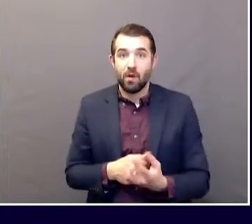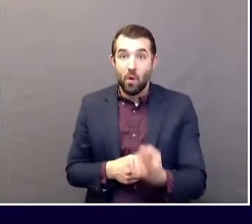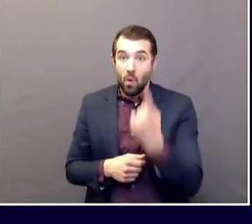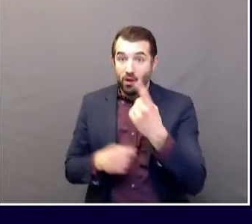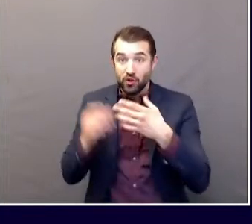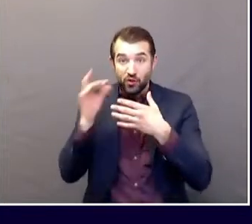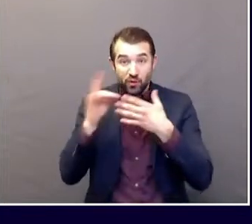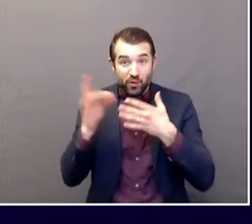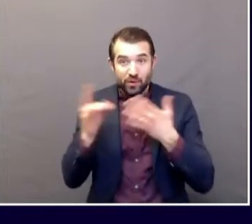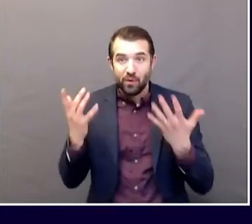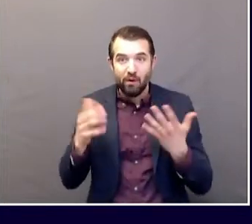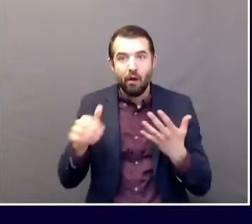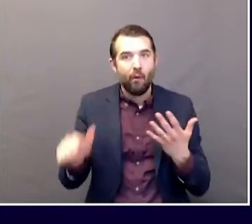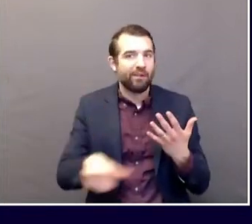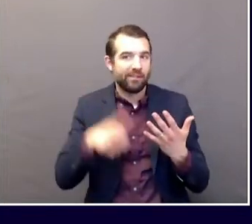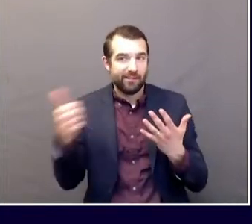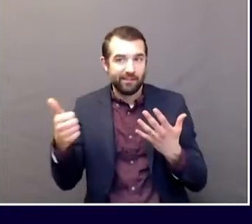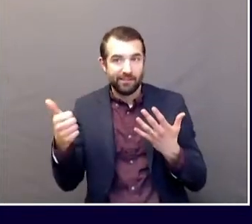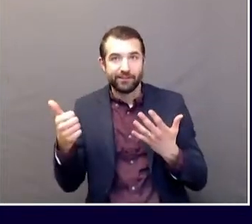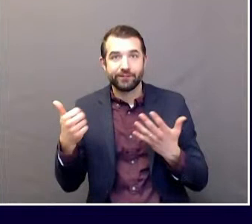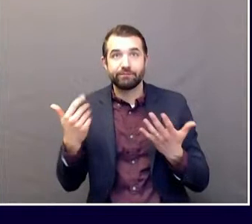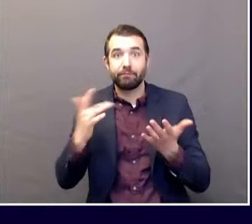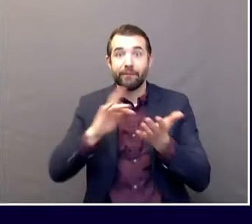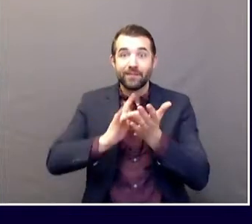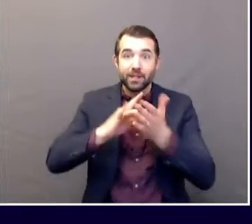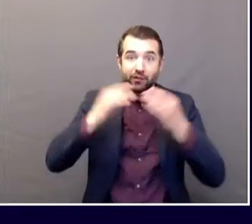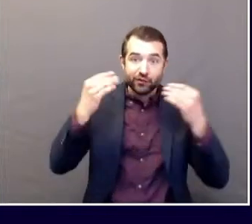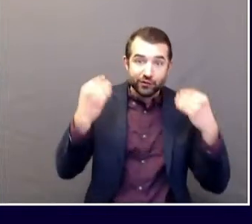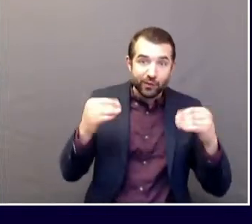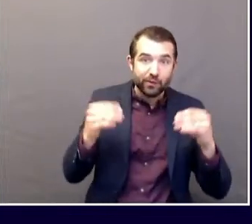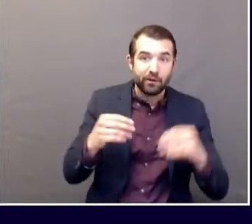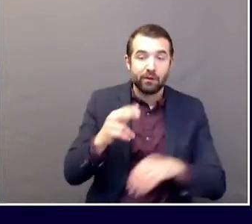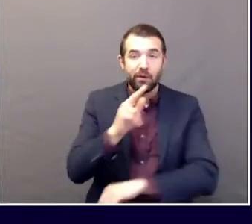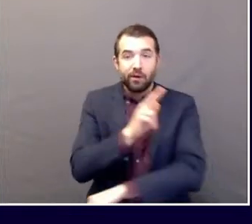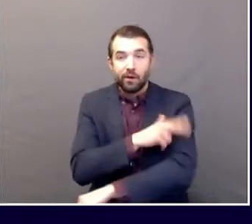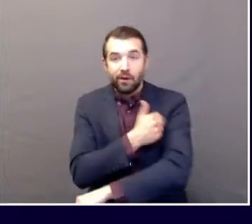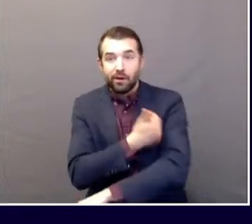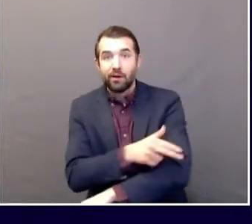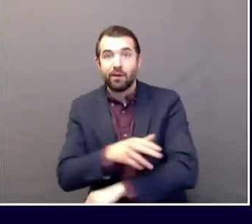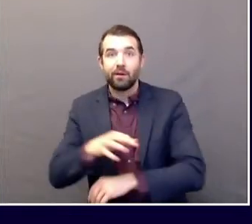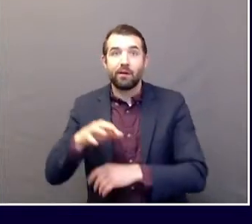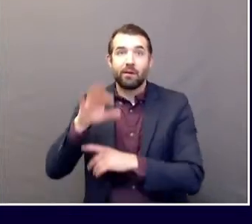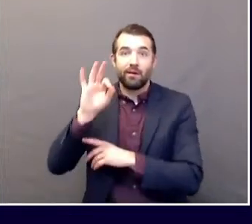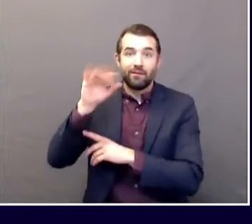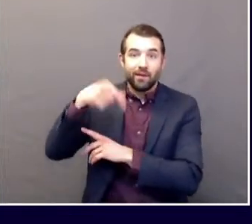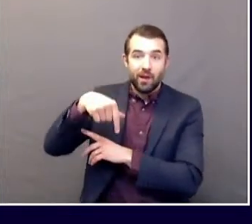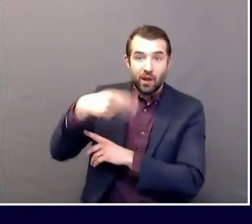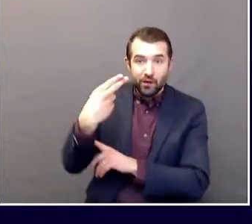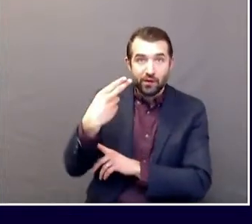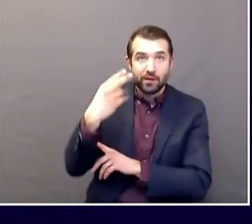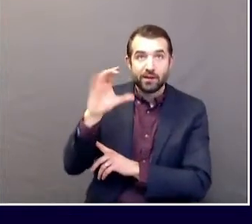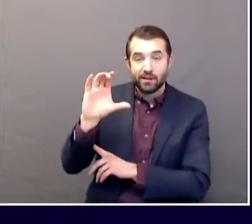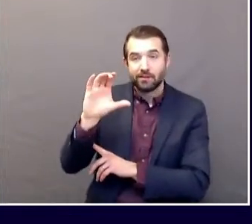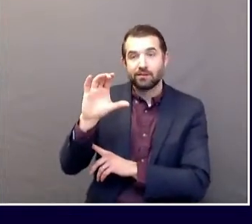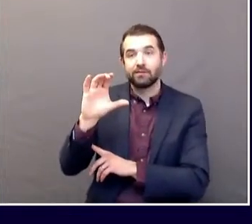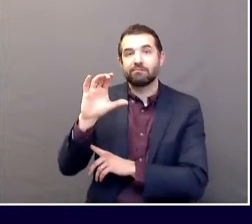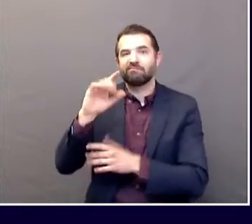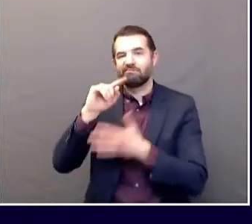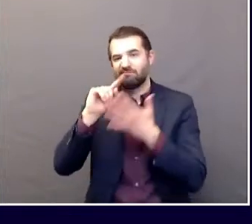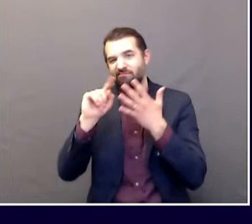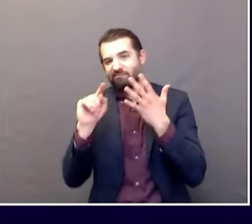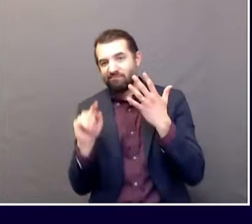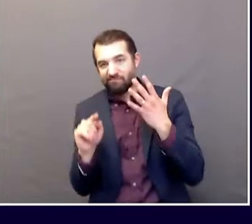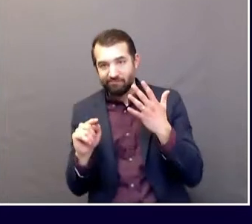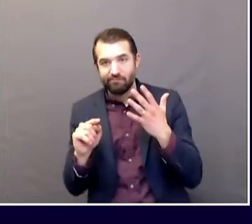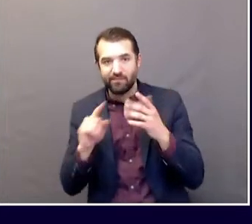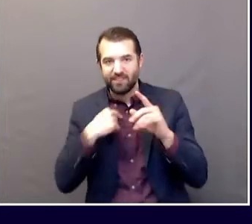hospitals, even smaller scale sites like F2HCs are also able to offer vaccination. But Commissioner and I have made no bones